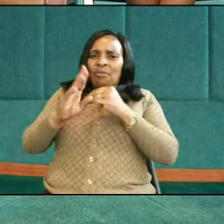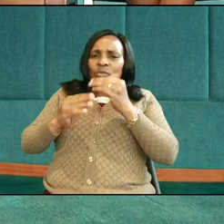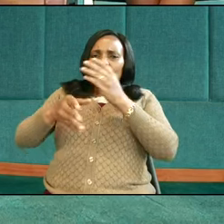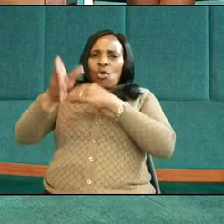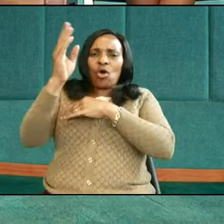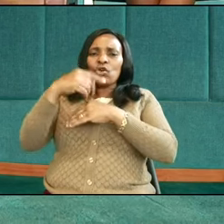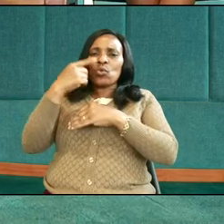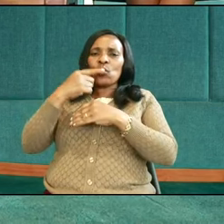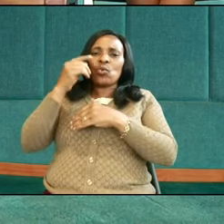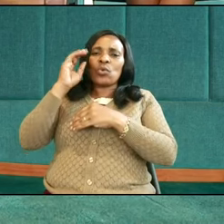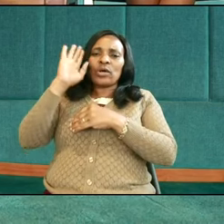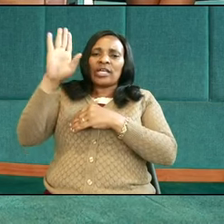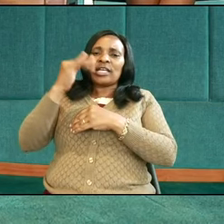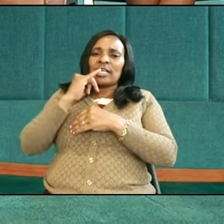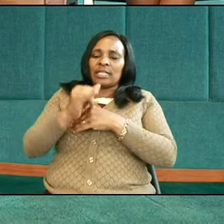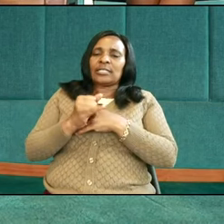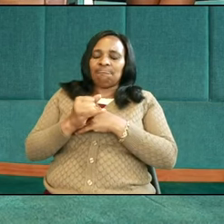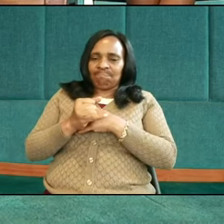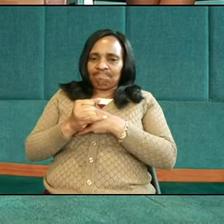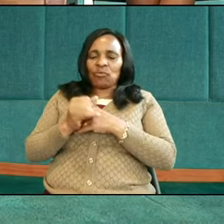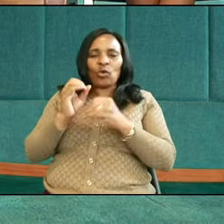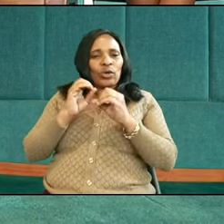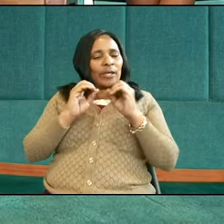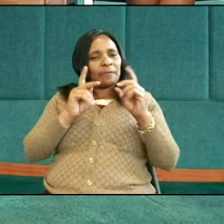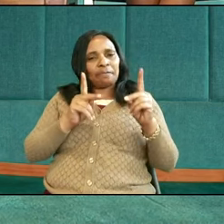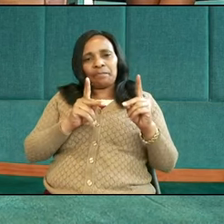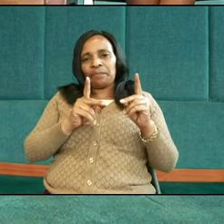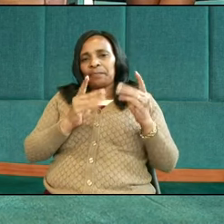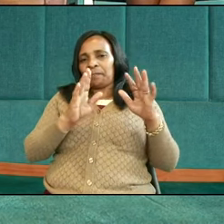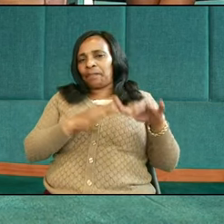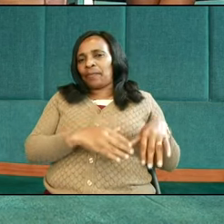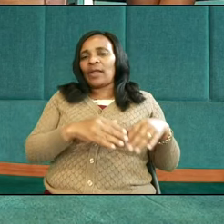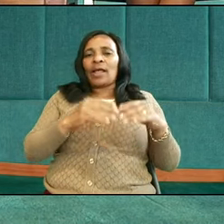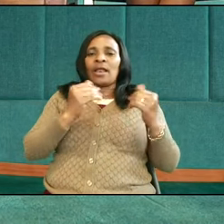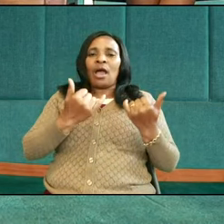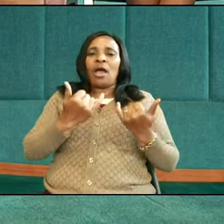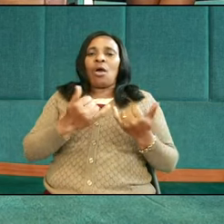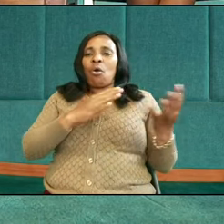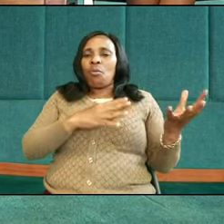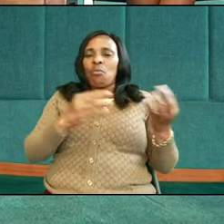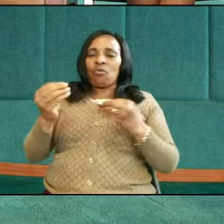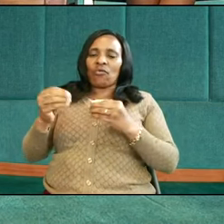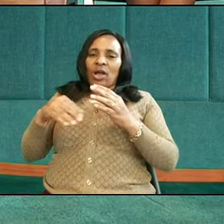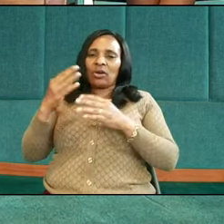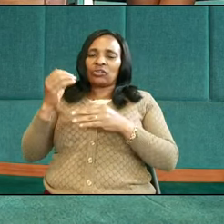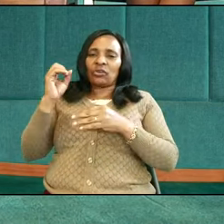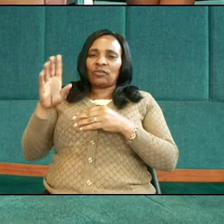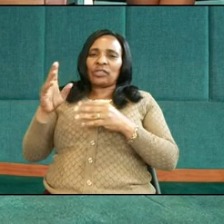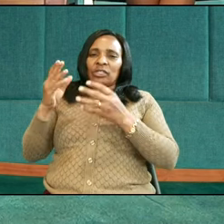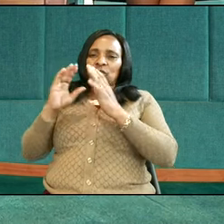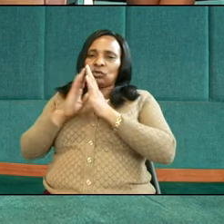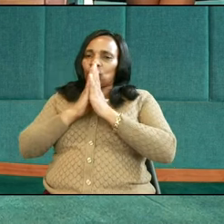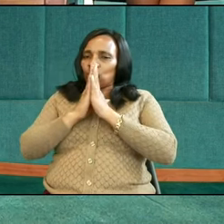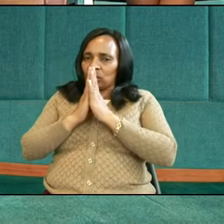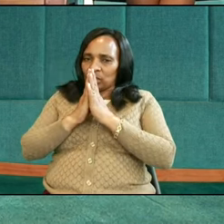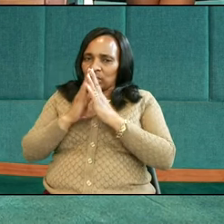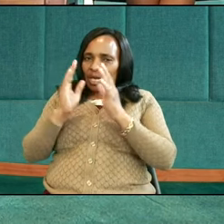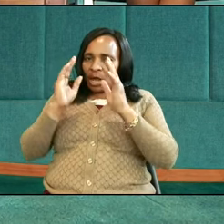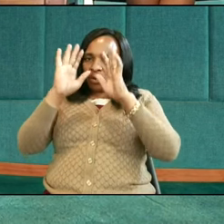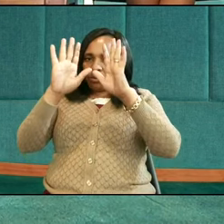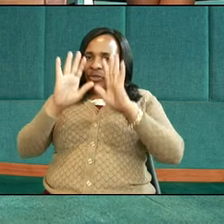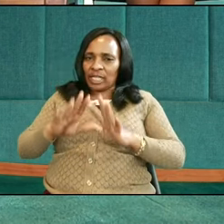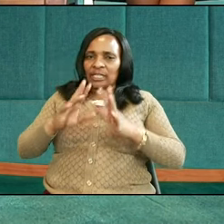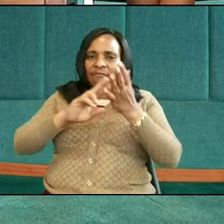up as who he is. Eh? All right. So now we just want to move from out of the story and go into the key text. And we are really